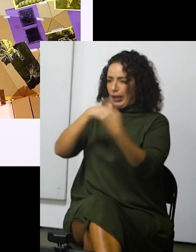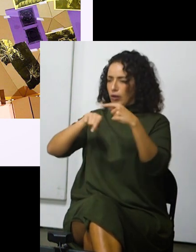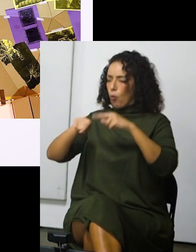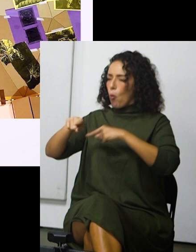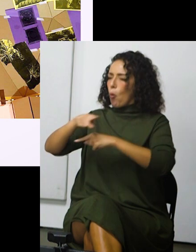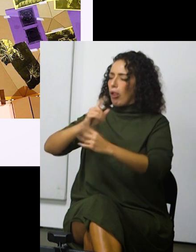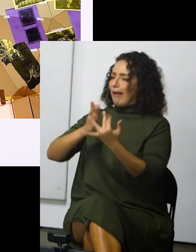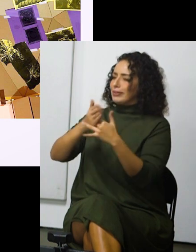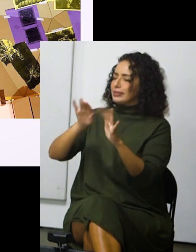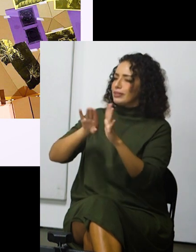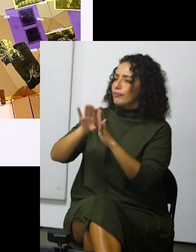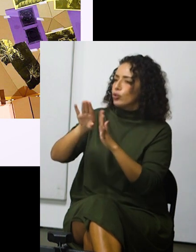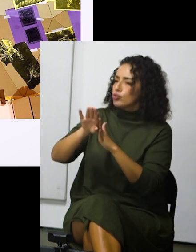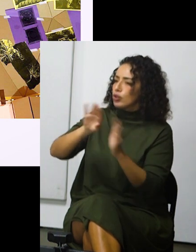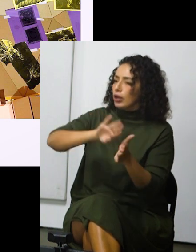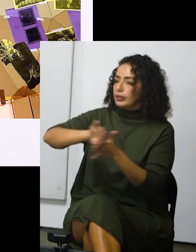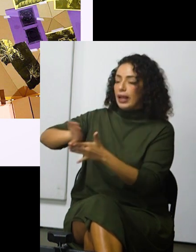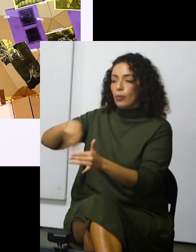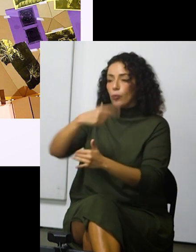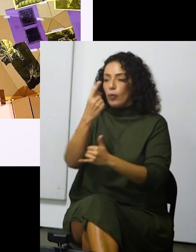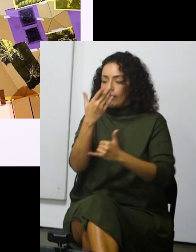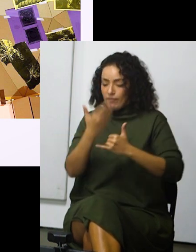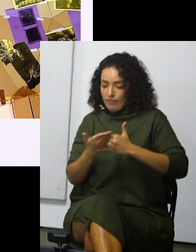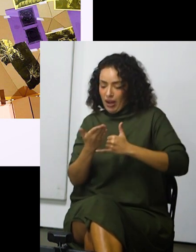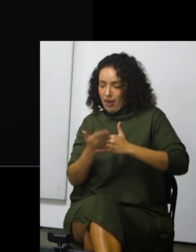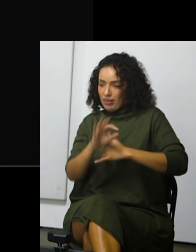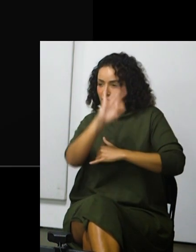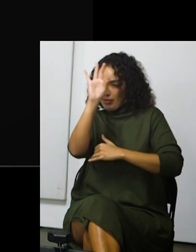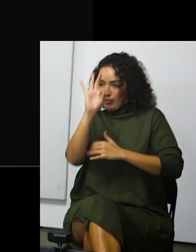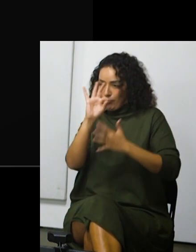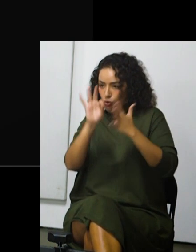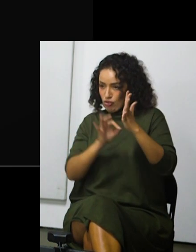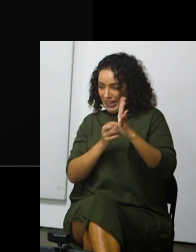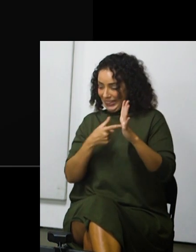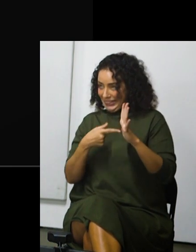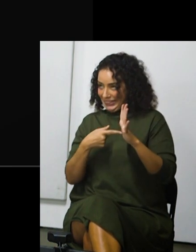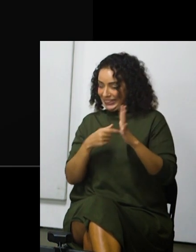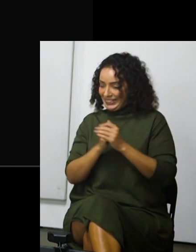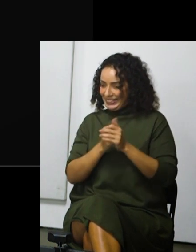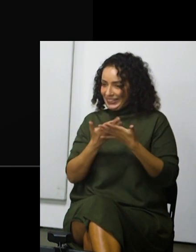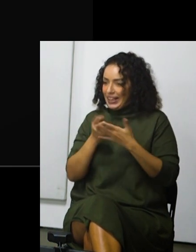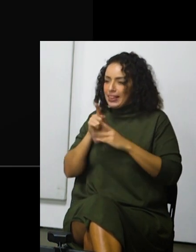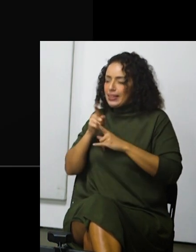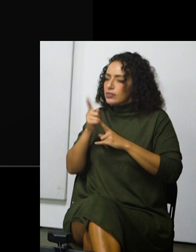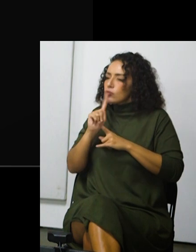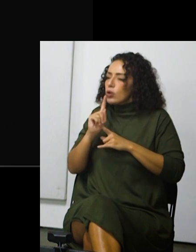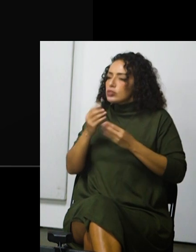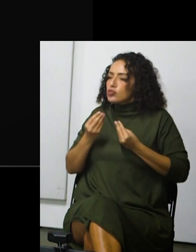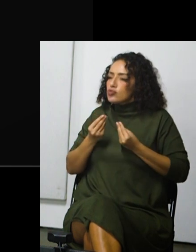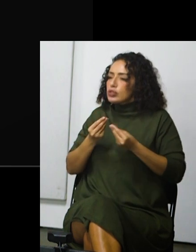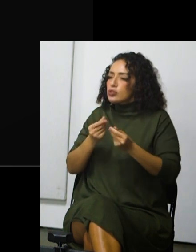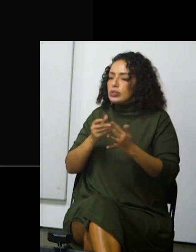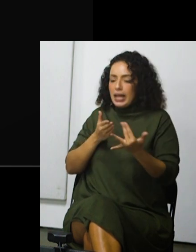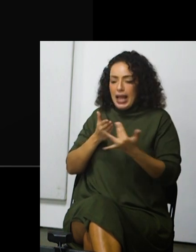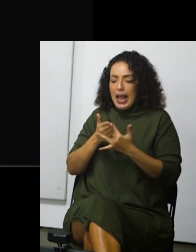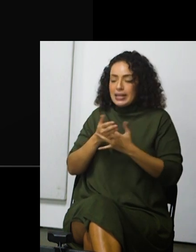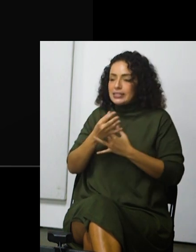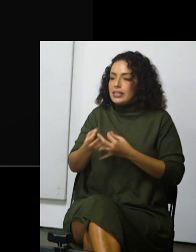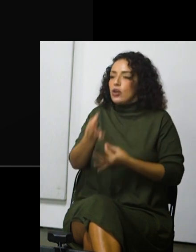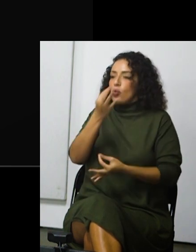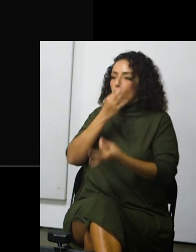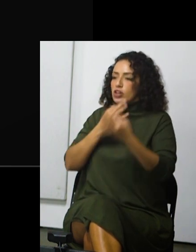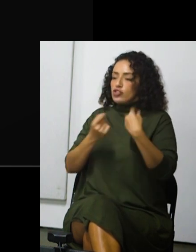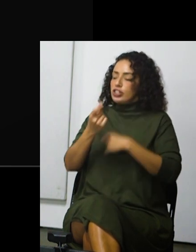Cool. I'm going to move on to one final project, which is a resource called Access Questions for